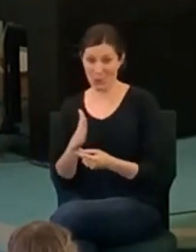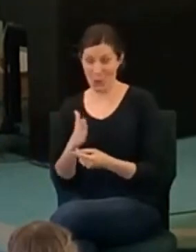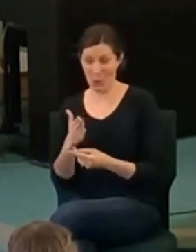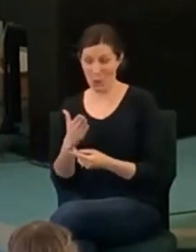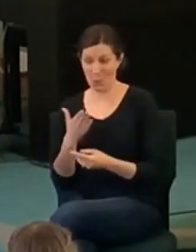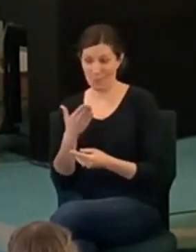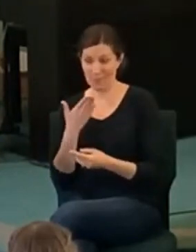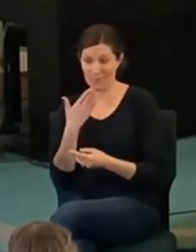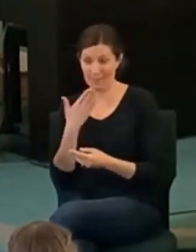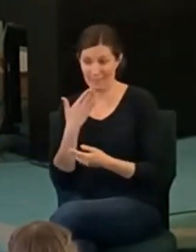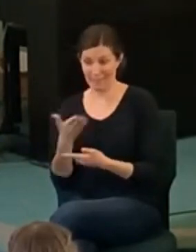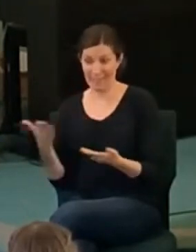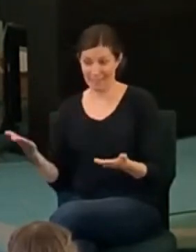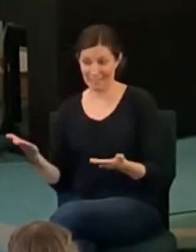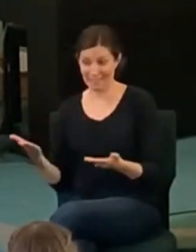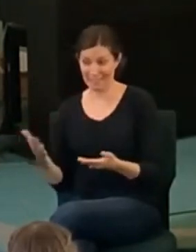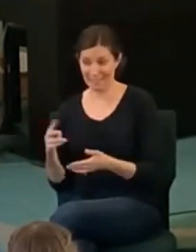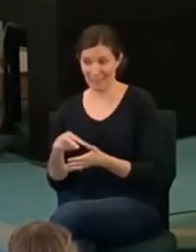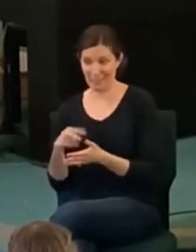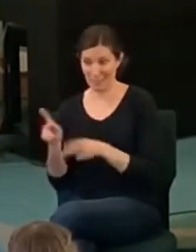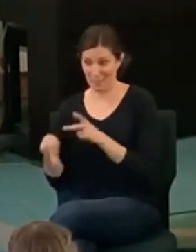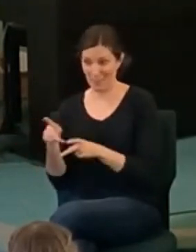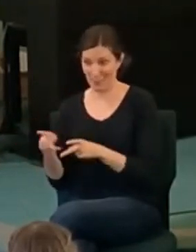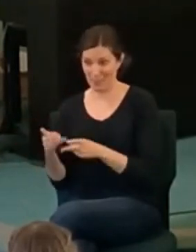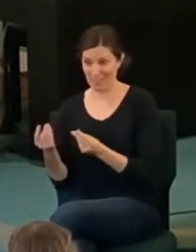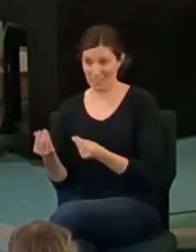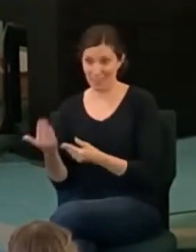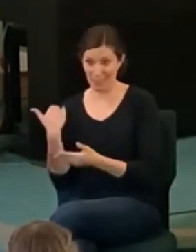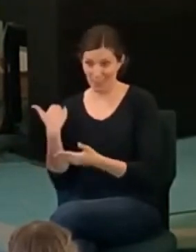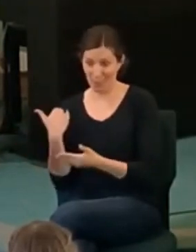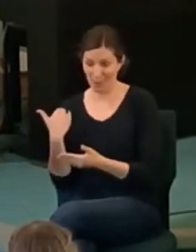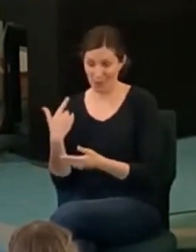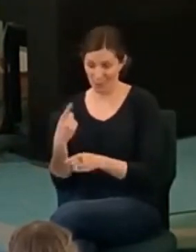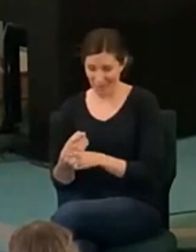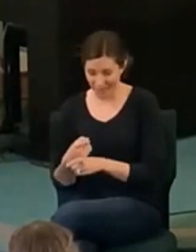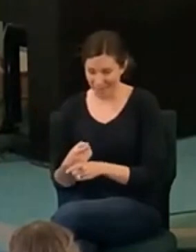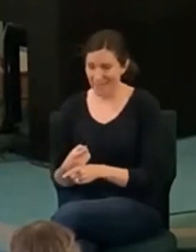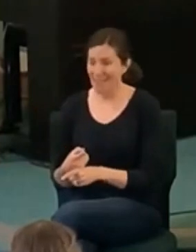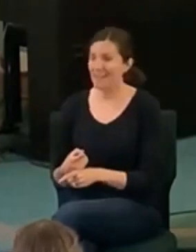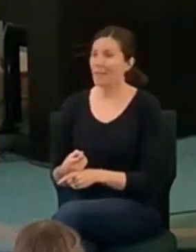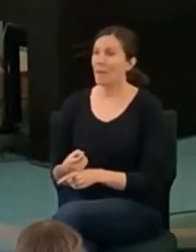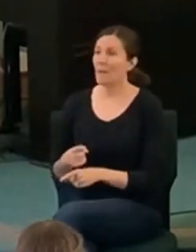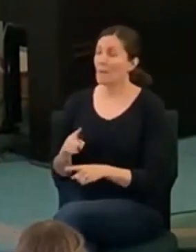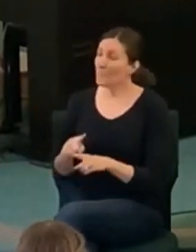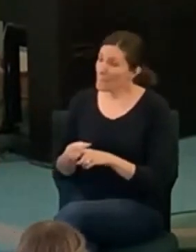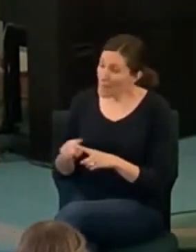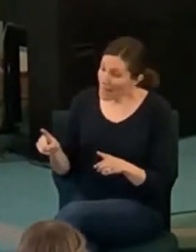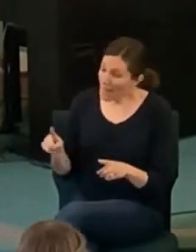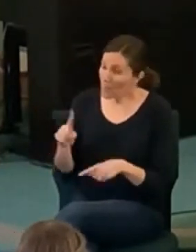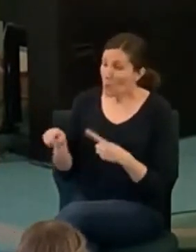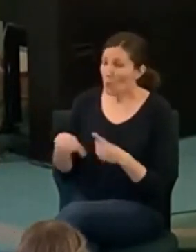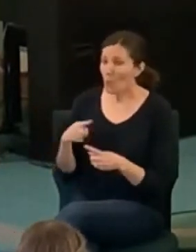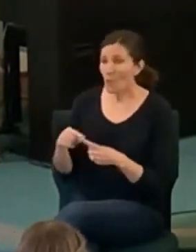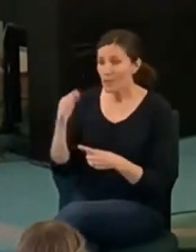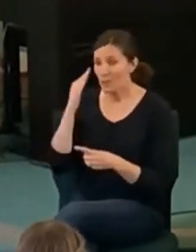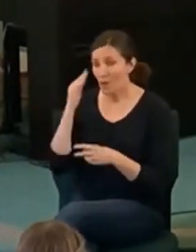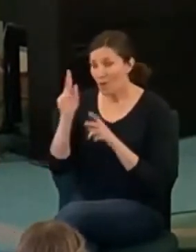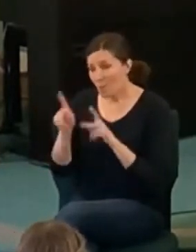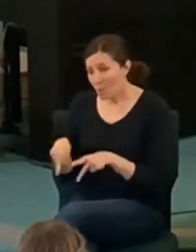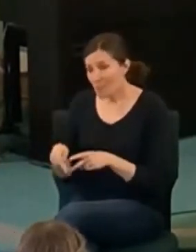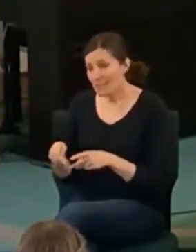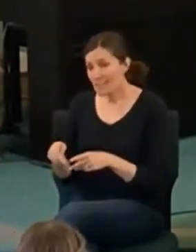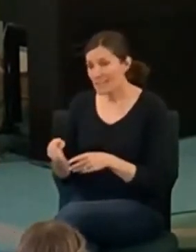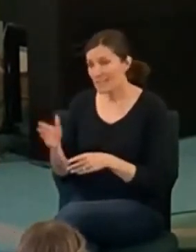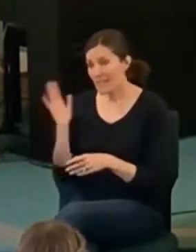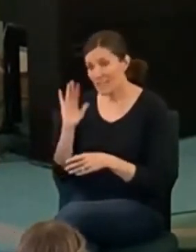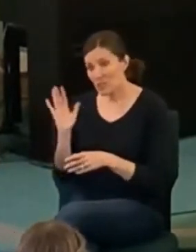that love to those people. She said, I want to just go back to being ignorant of everything. And I told her, you know